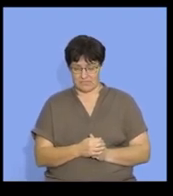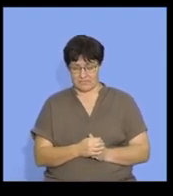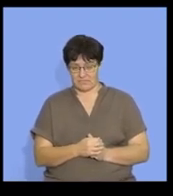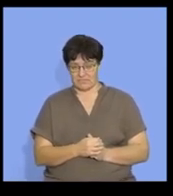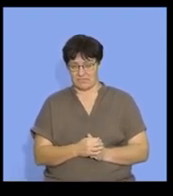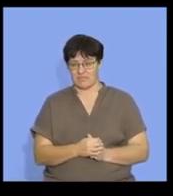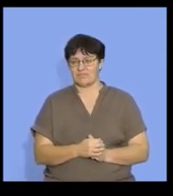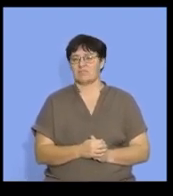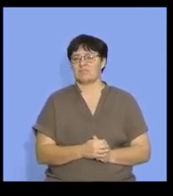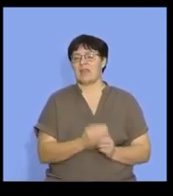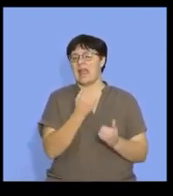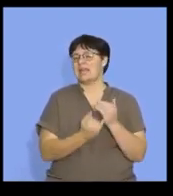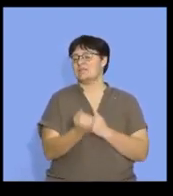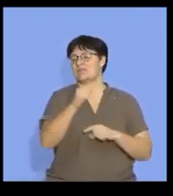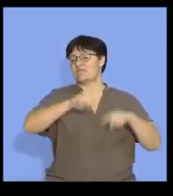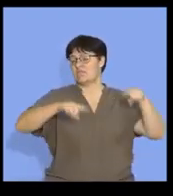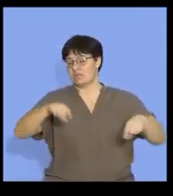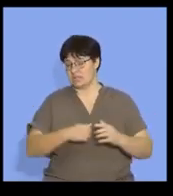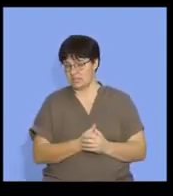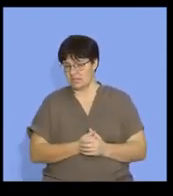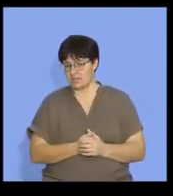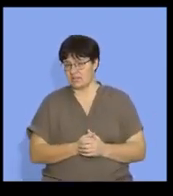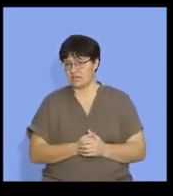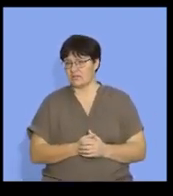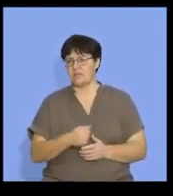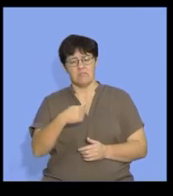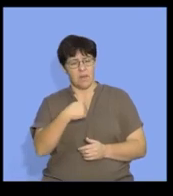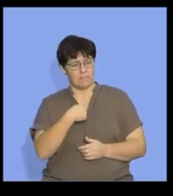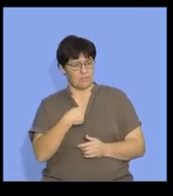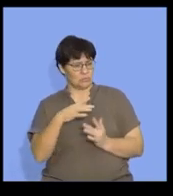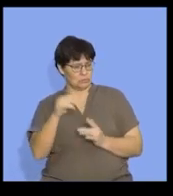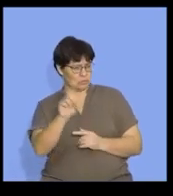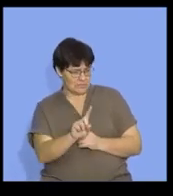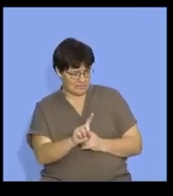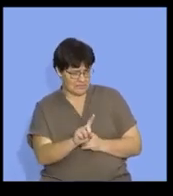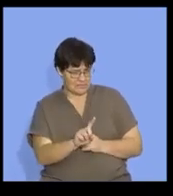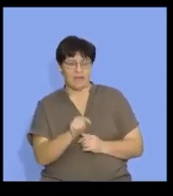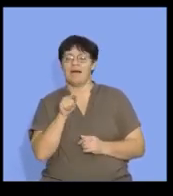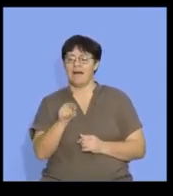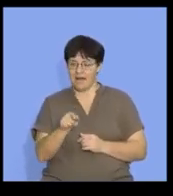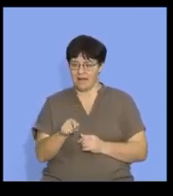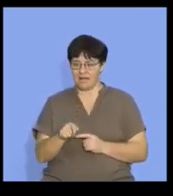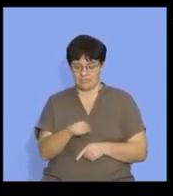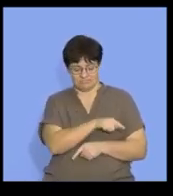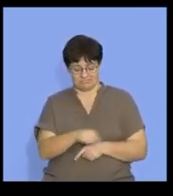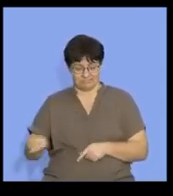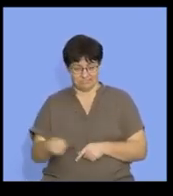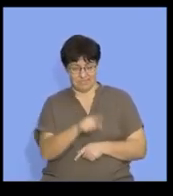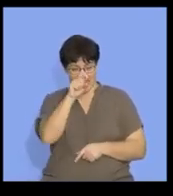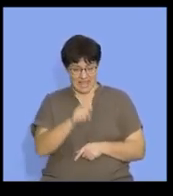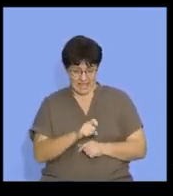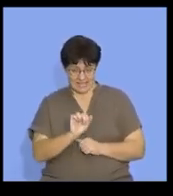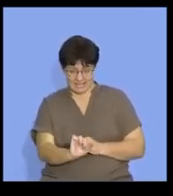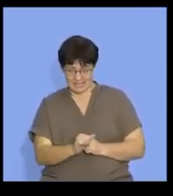independent variable, what did I choose? It's always on, right, the